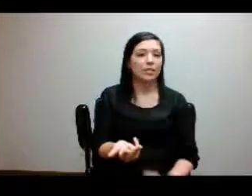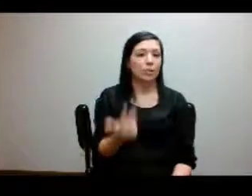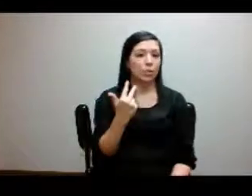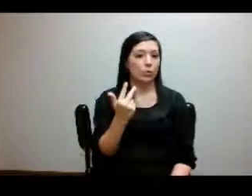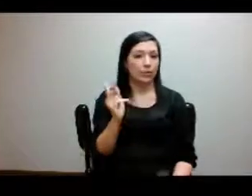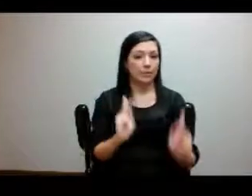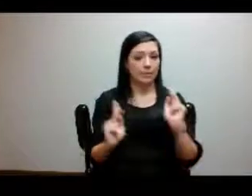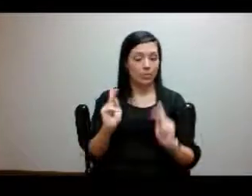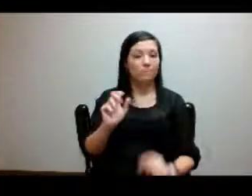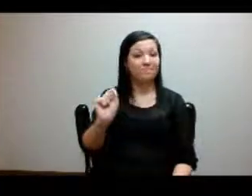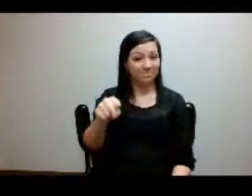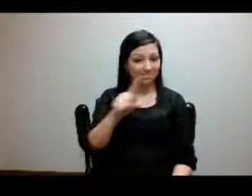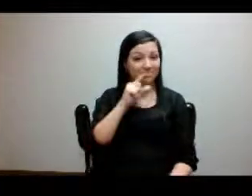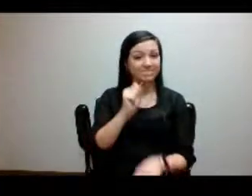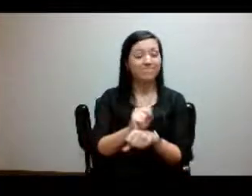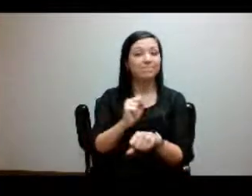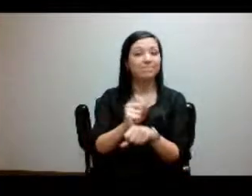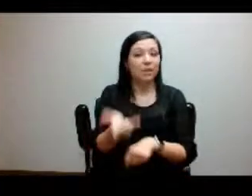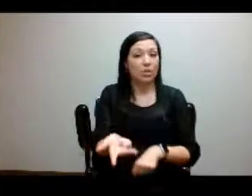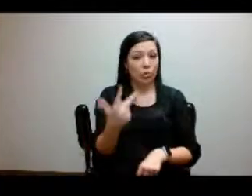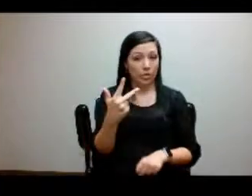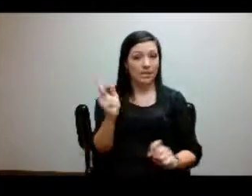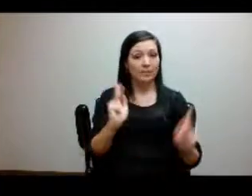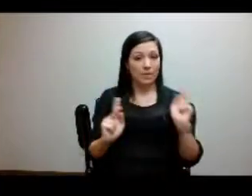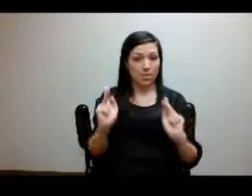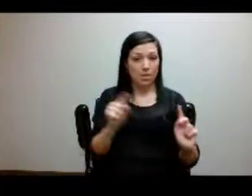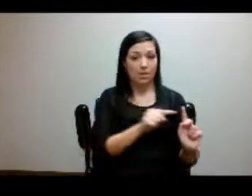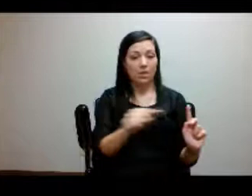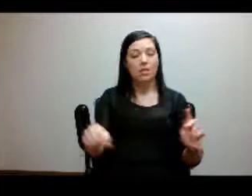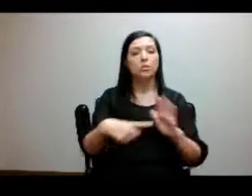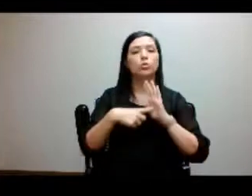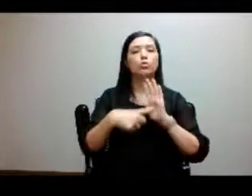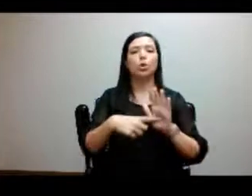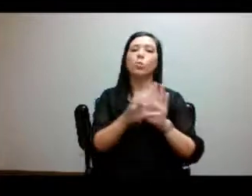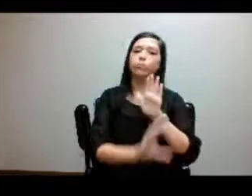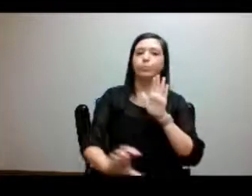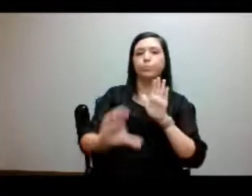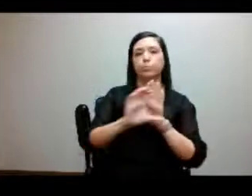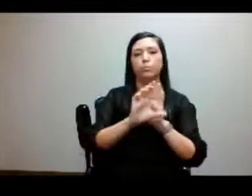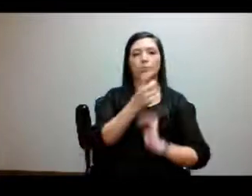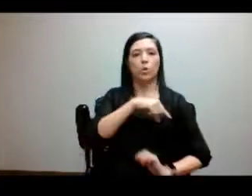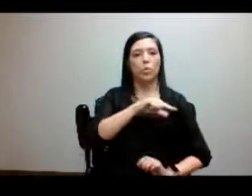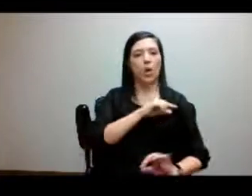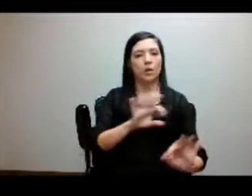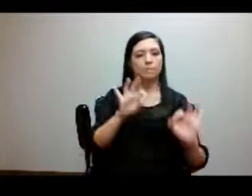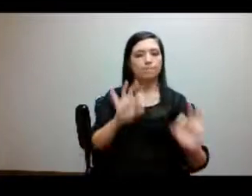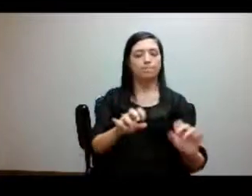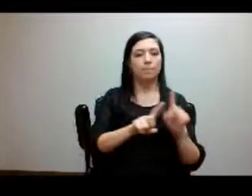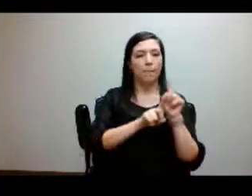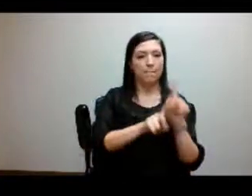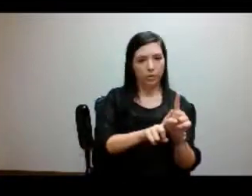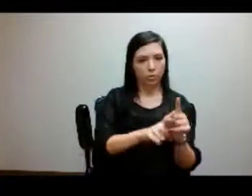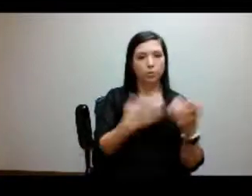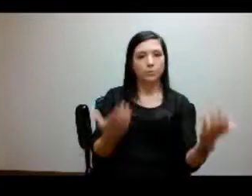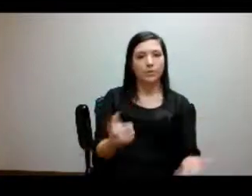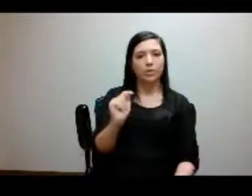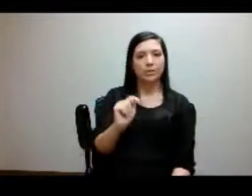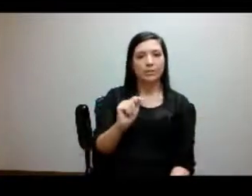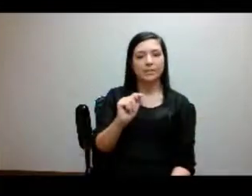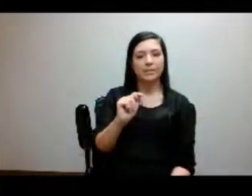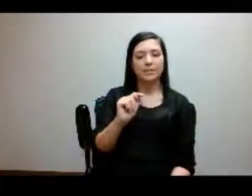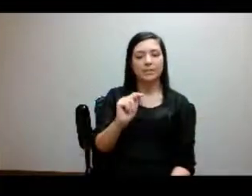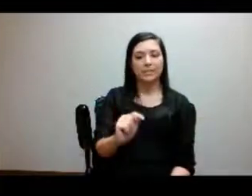individuals, yes, three individuals who exemplify the characteristics of quality mentorship at Tarrant County College Trinity